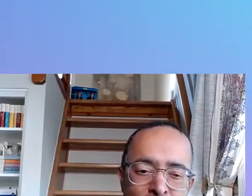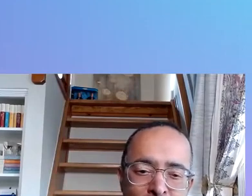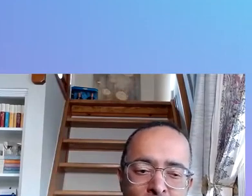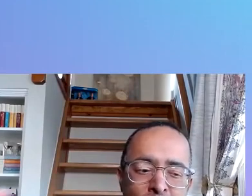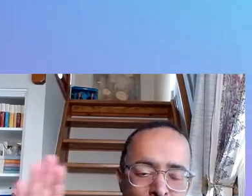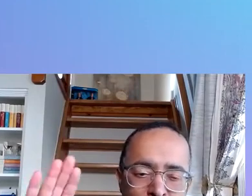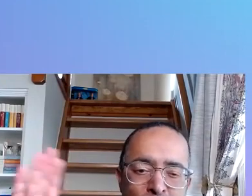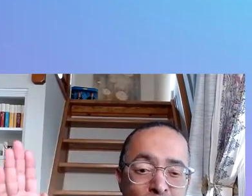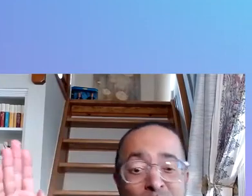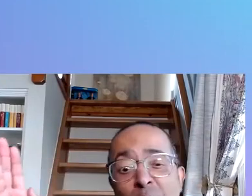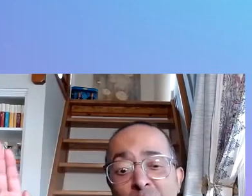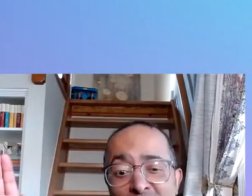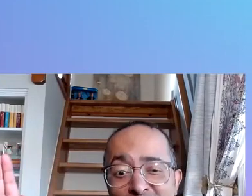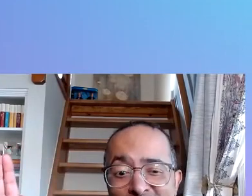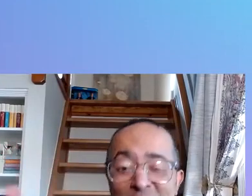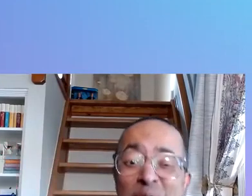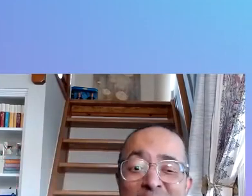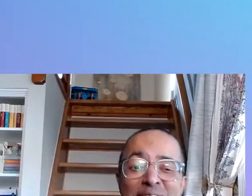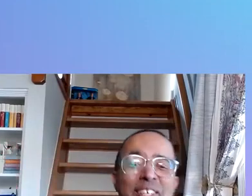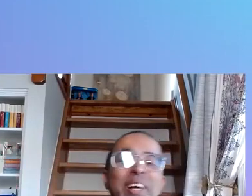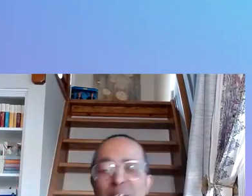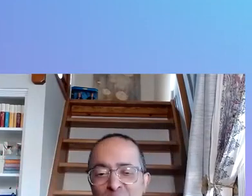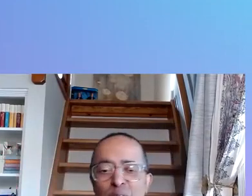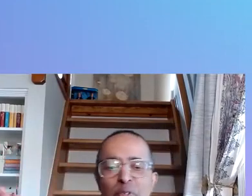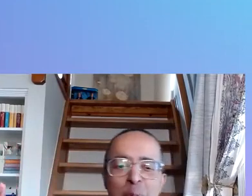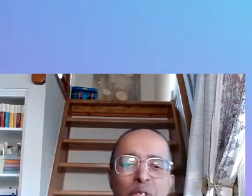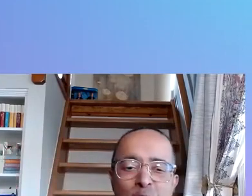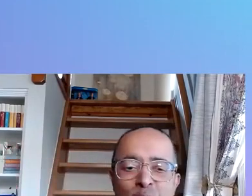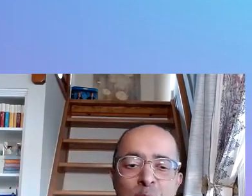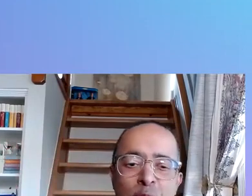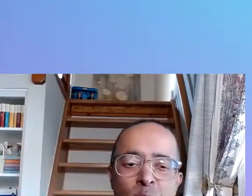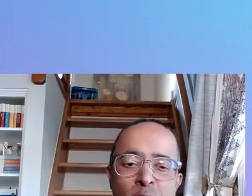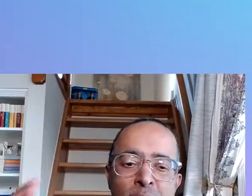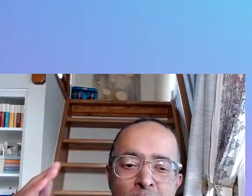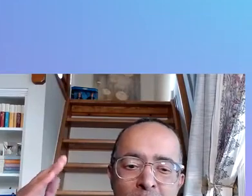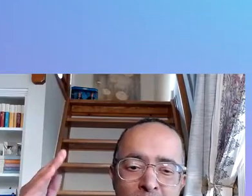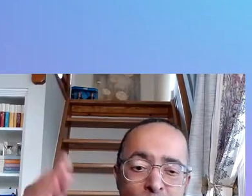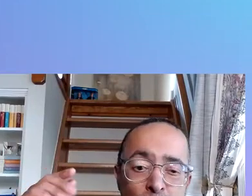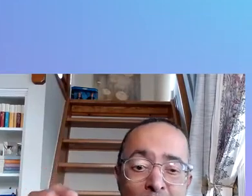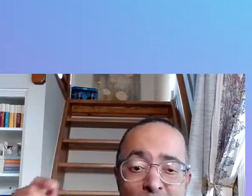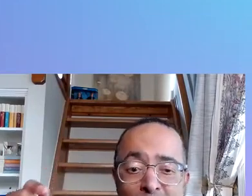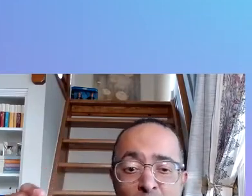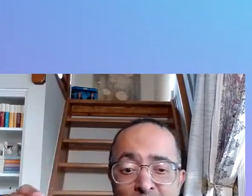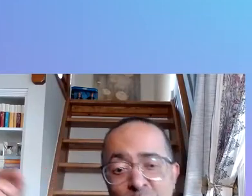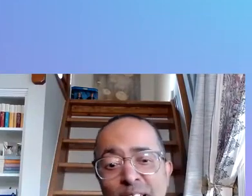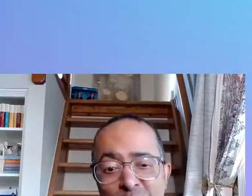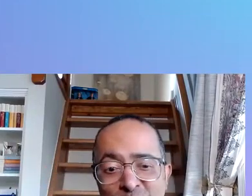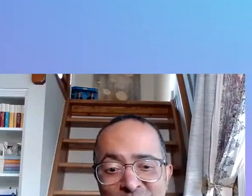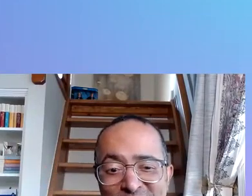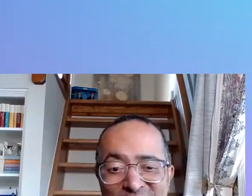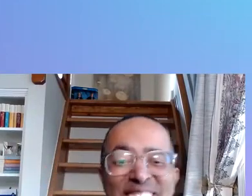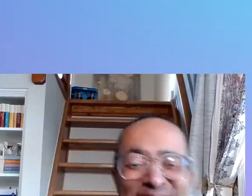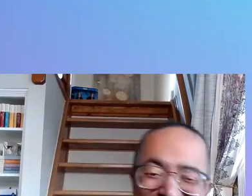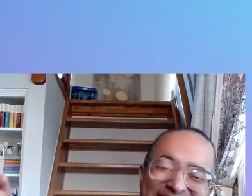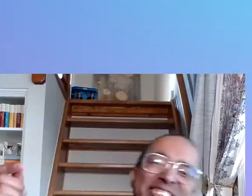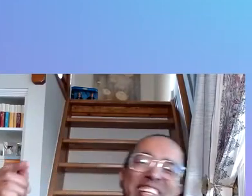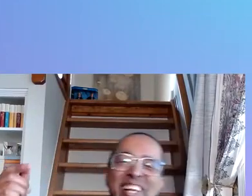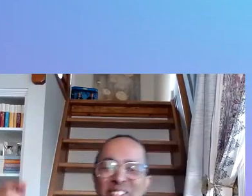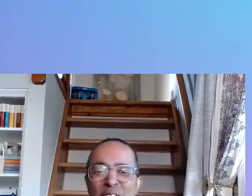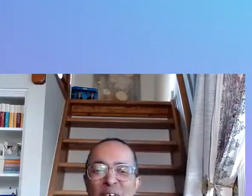always going down. I'm just going to start counting. Like really, that's, you've maybe heard this phrase before. If you write it down, it's science.